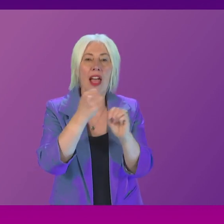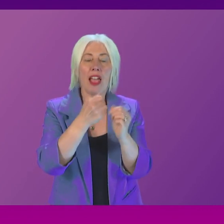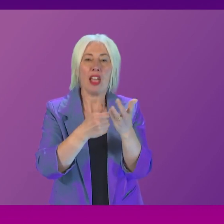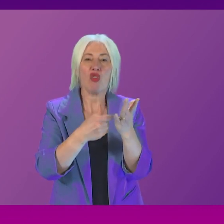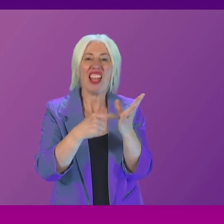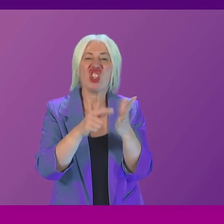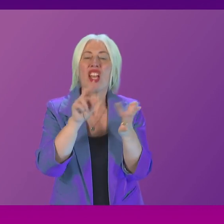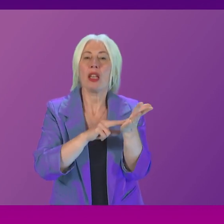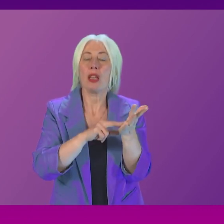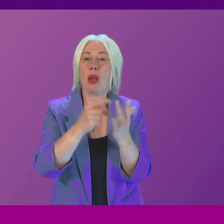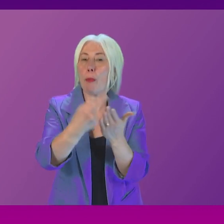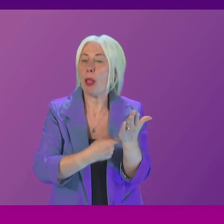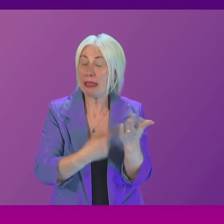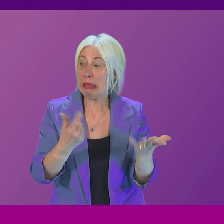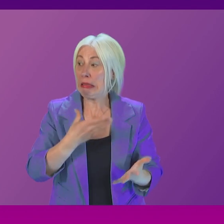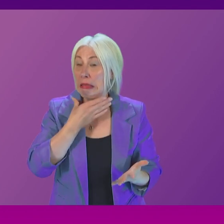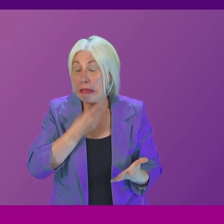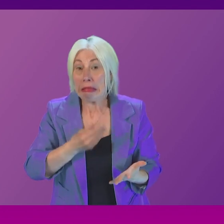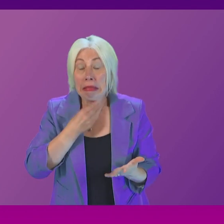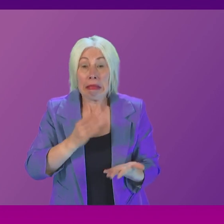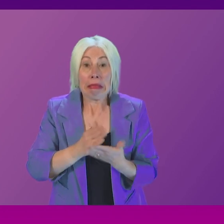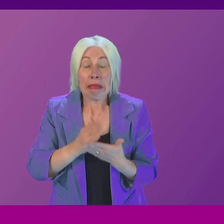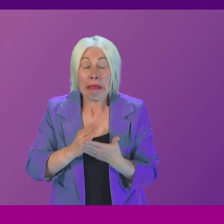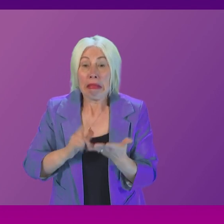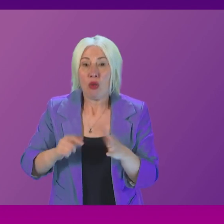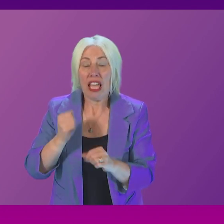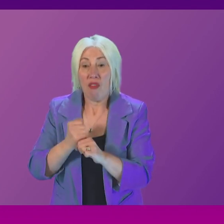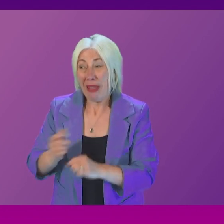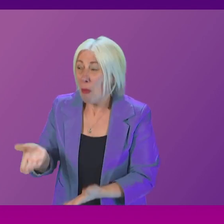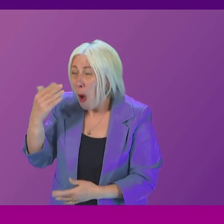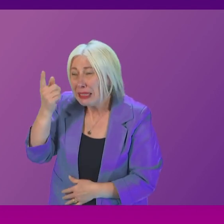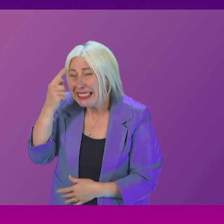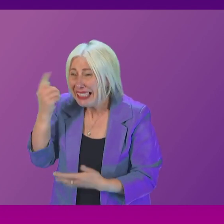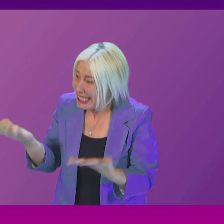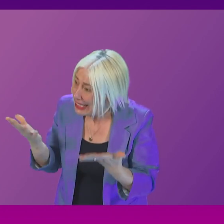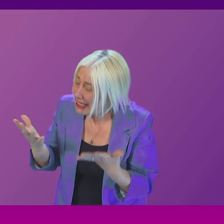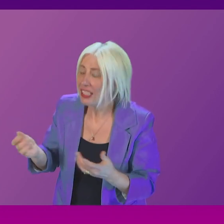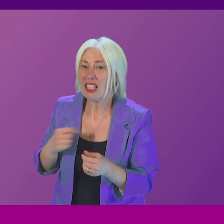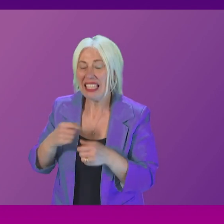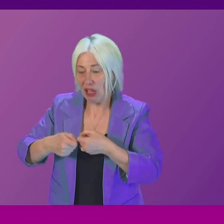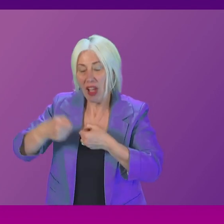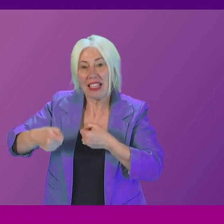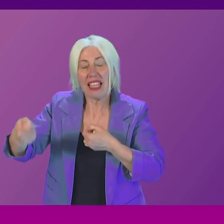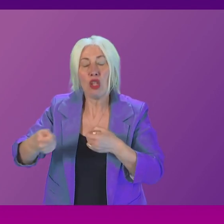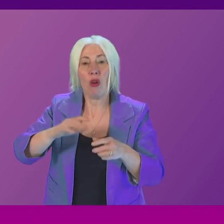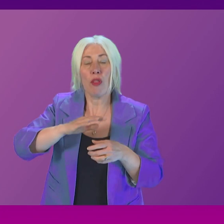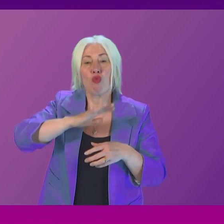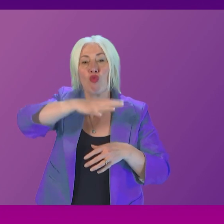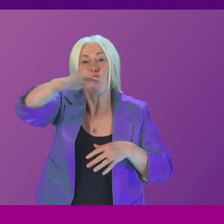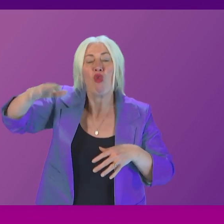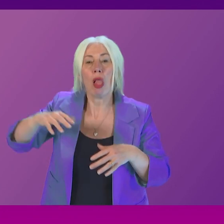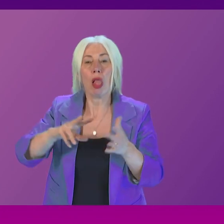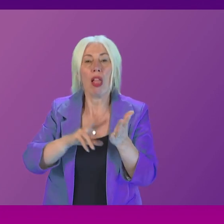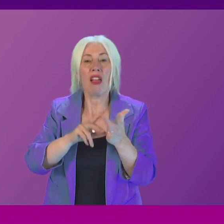frankly, desperate to see if we can get the UK government to see sense in, for example, extension of the rural